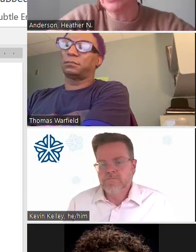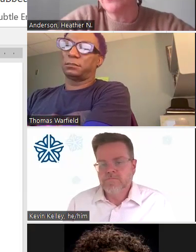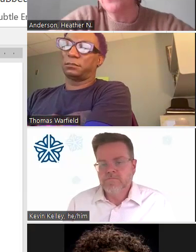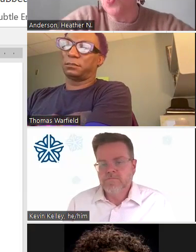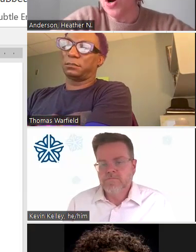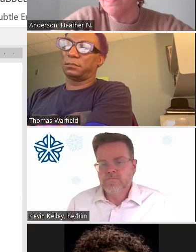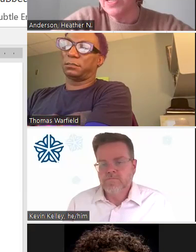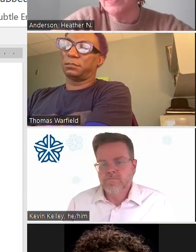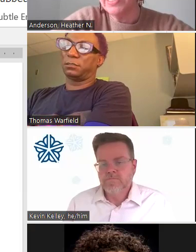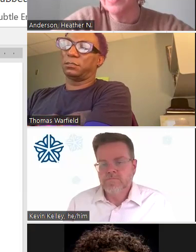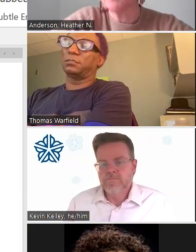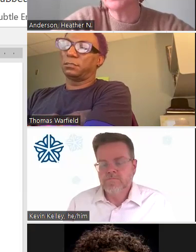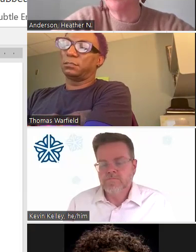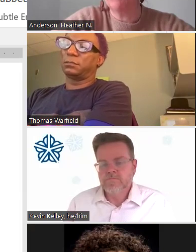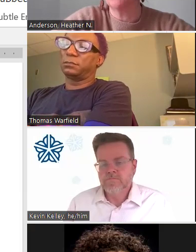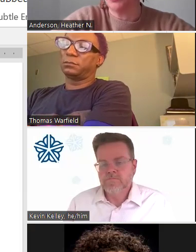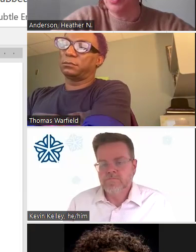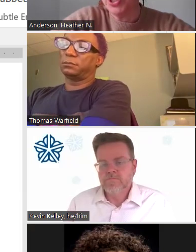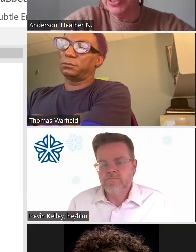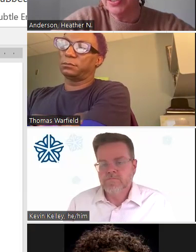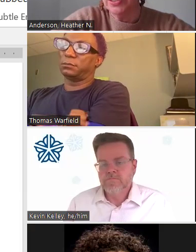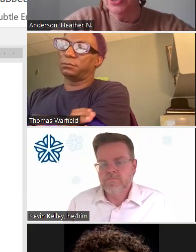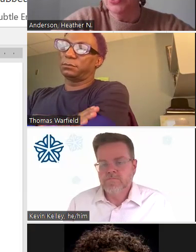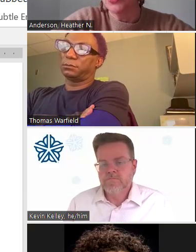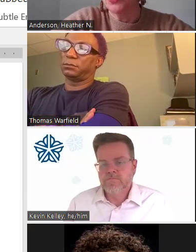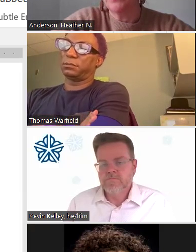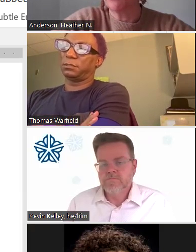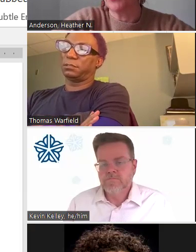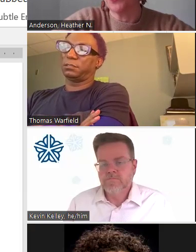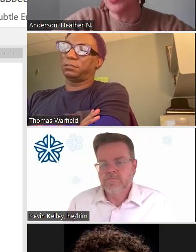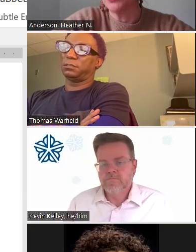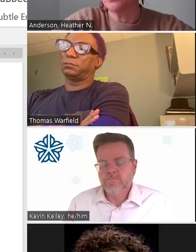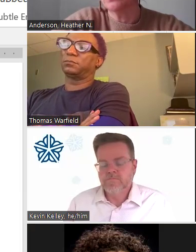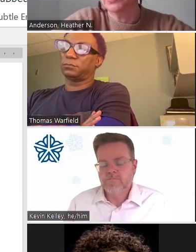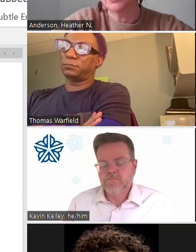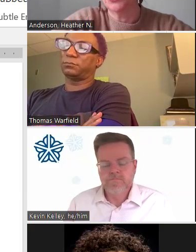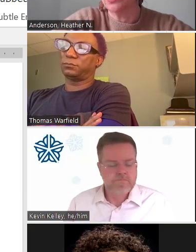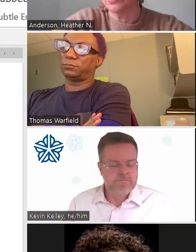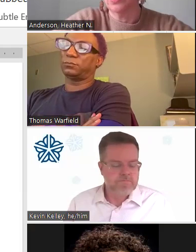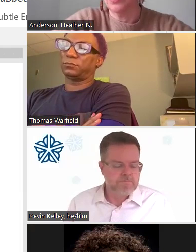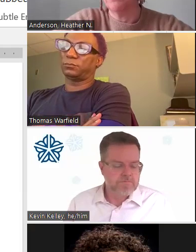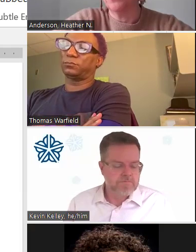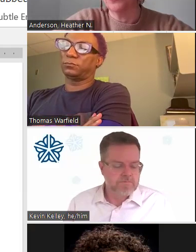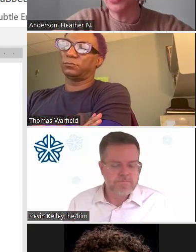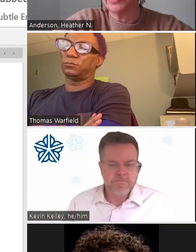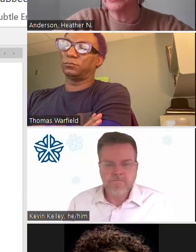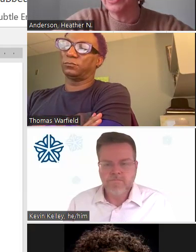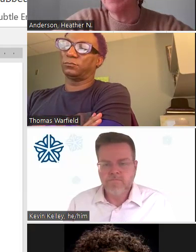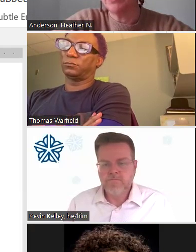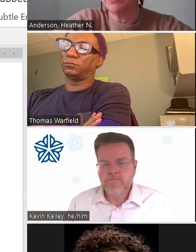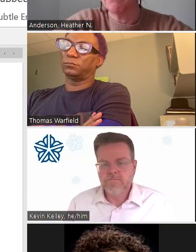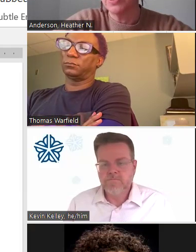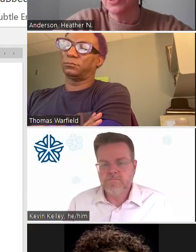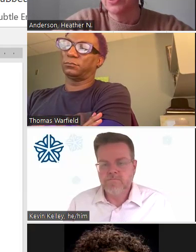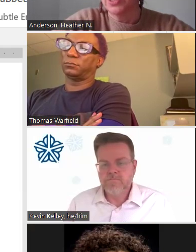everything by online form nowadays, but give people the option to, if they prefer to do a digital version, I